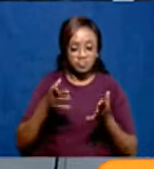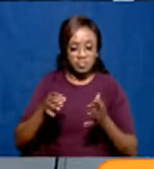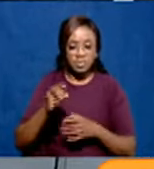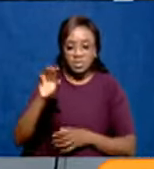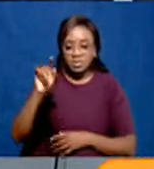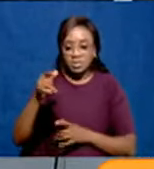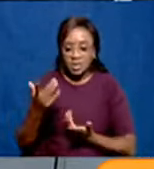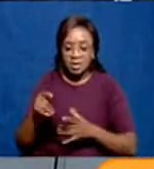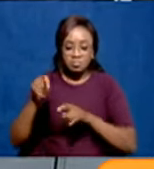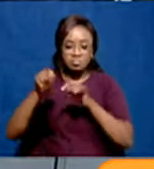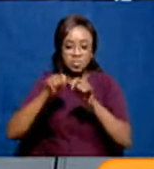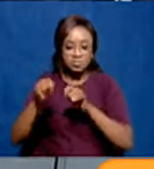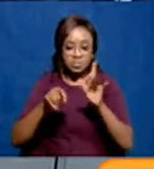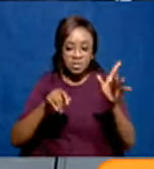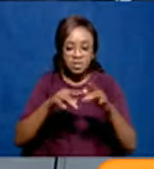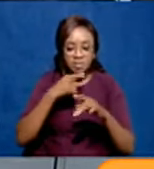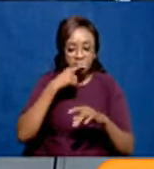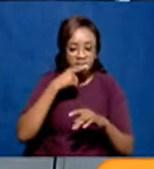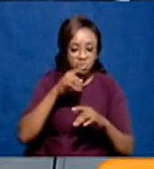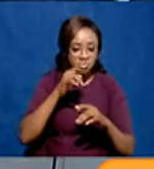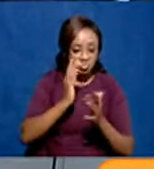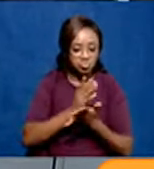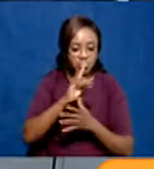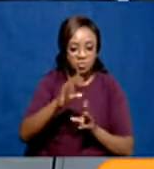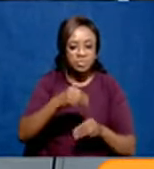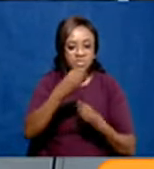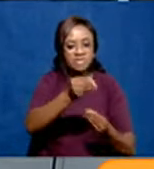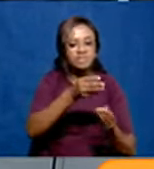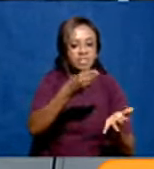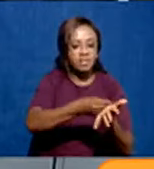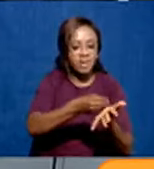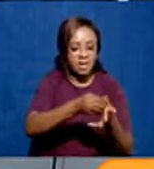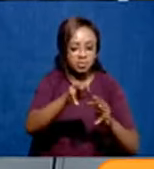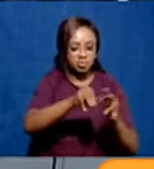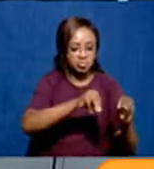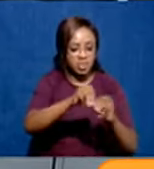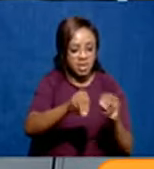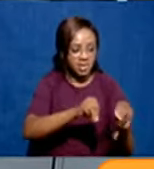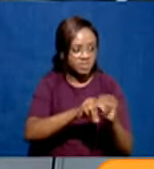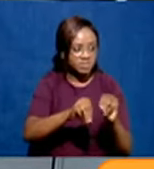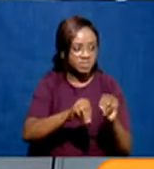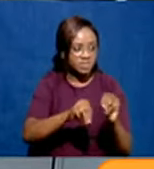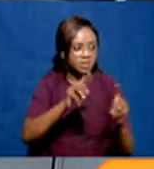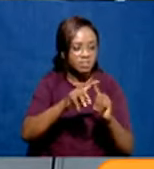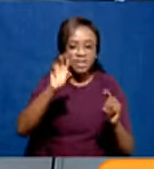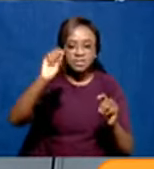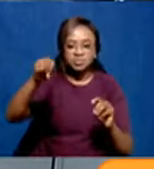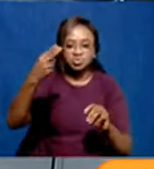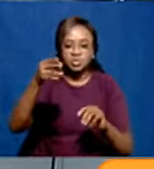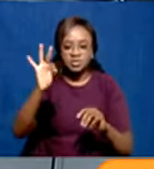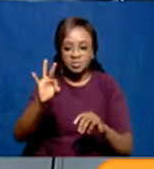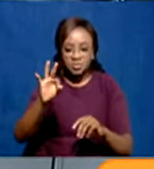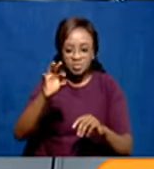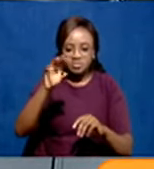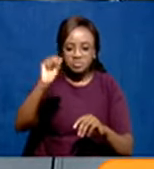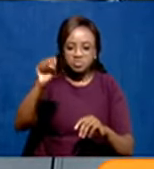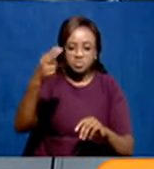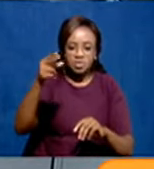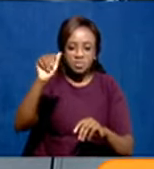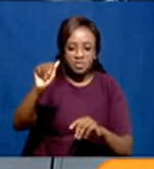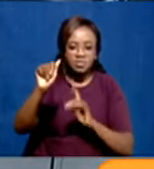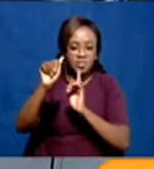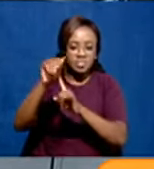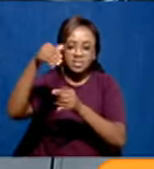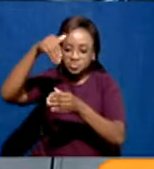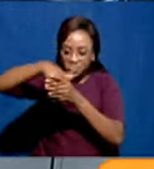he's referring to was being given the funds to manage. At the Social Health Authority, the funds are within the Social